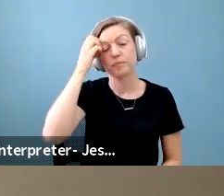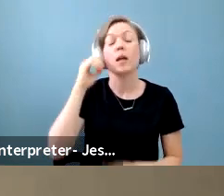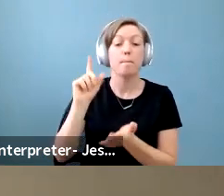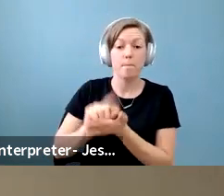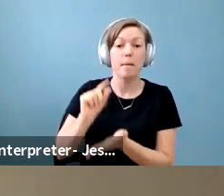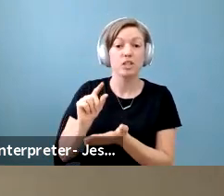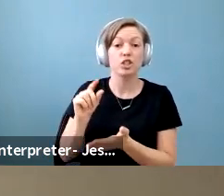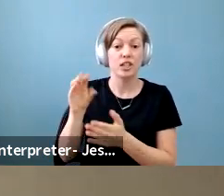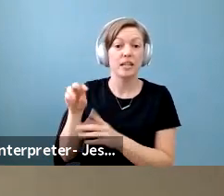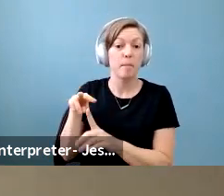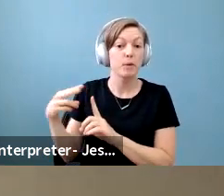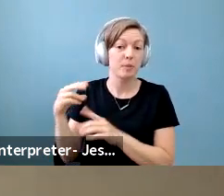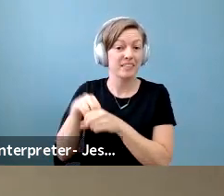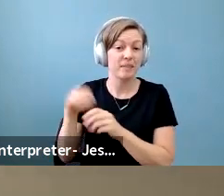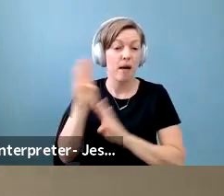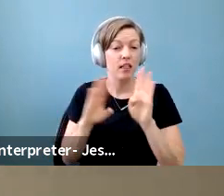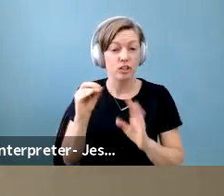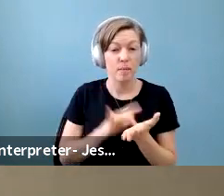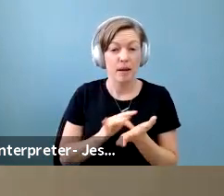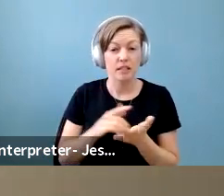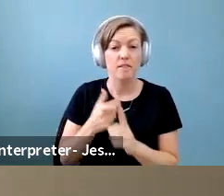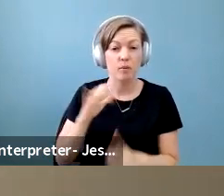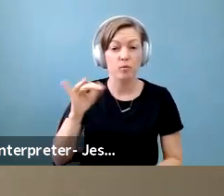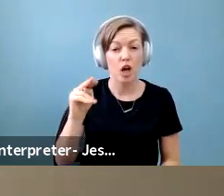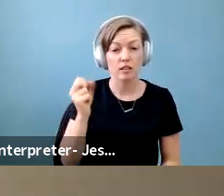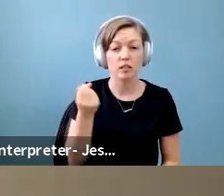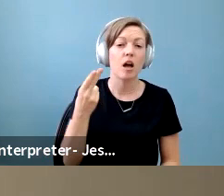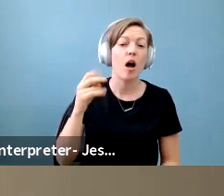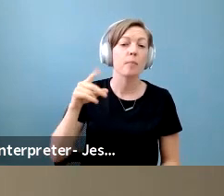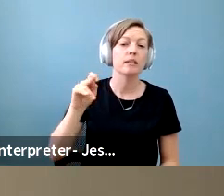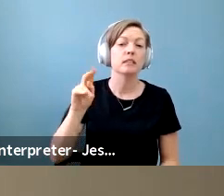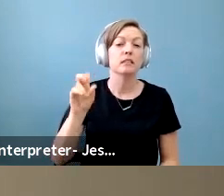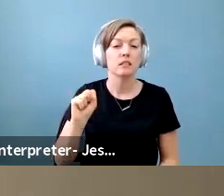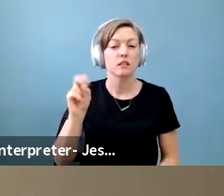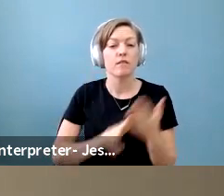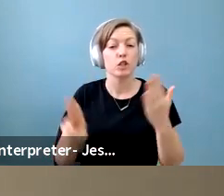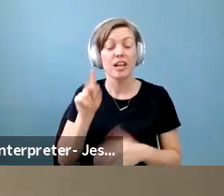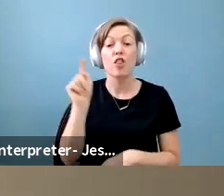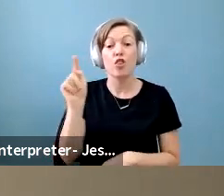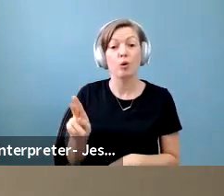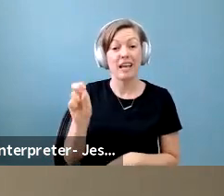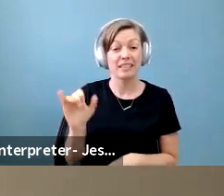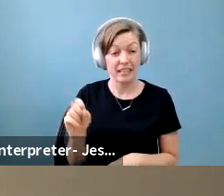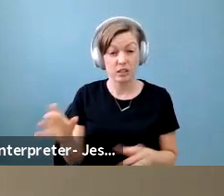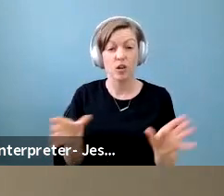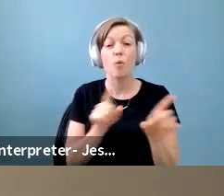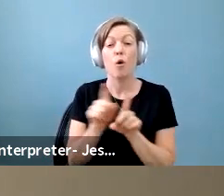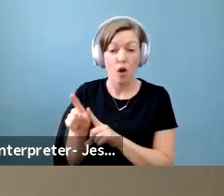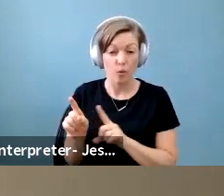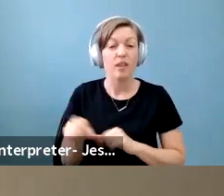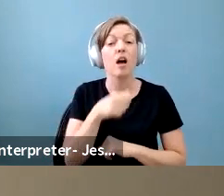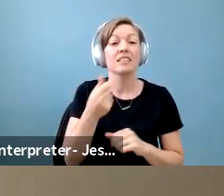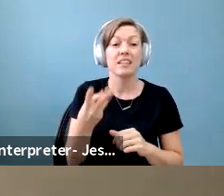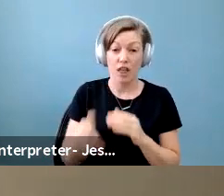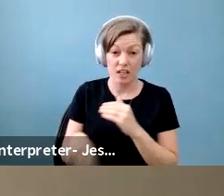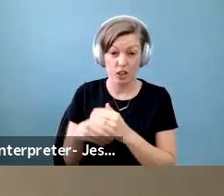in Perspectives in Biology and Medicine from Johns Hopkins University. And those essays, along with several additional ones,